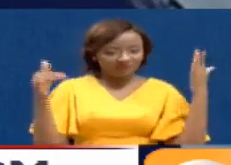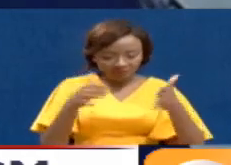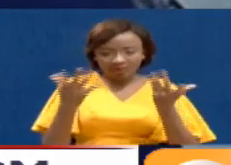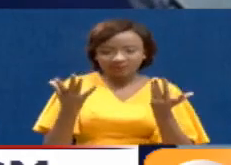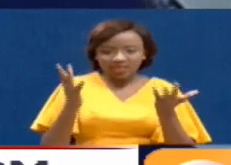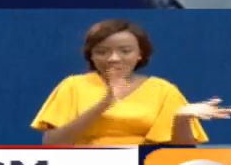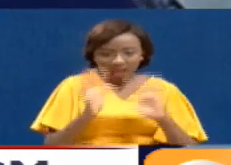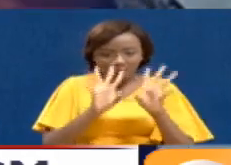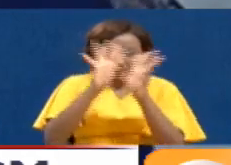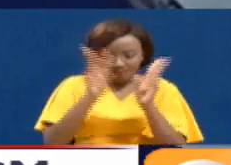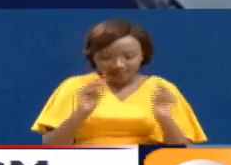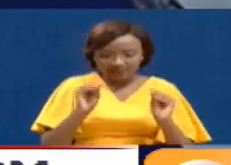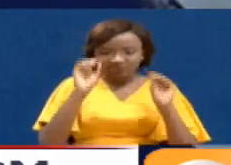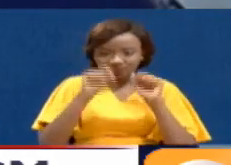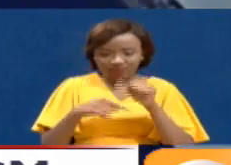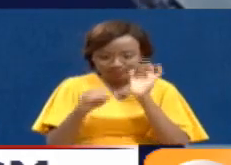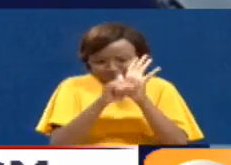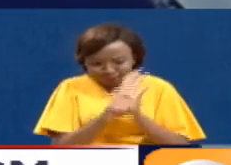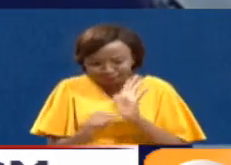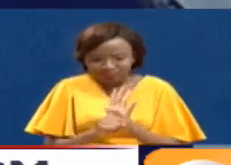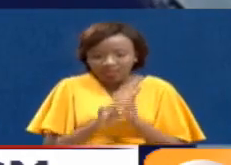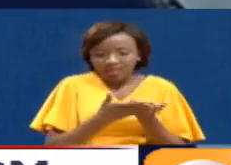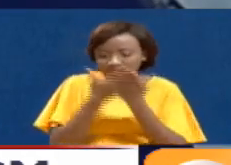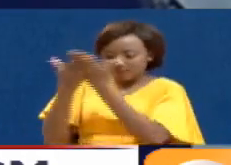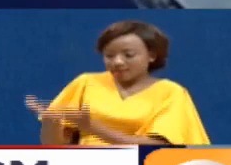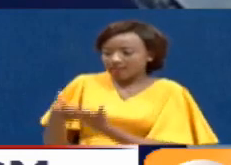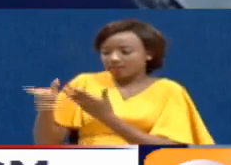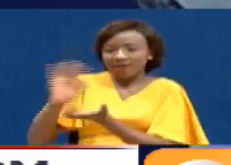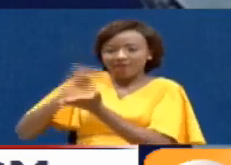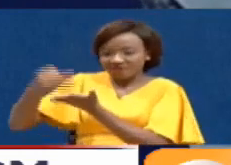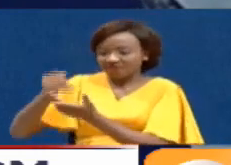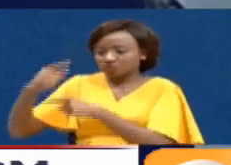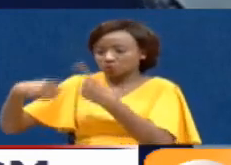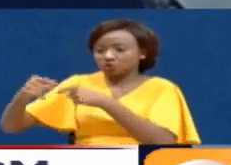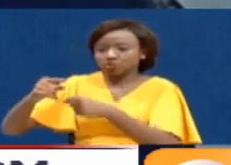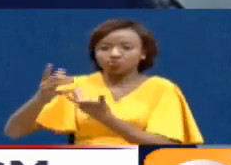of public budget entirely to ride out the next half year or so,